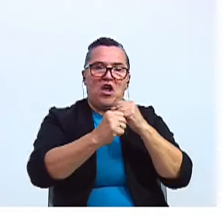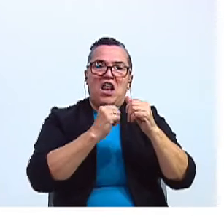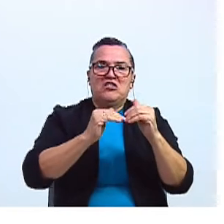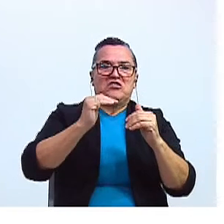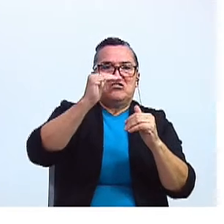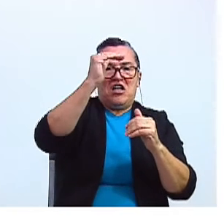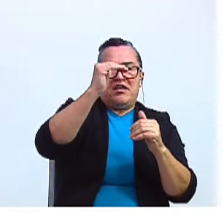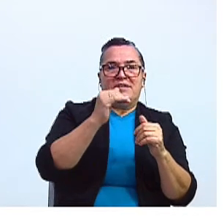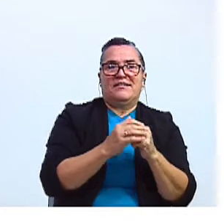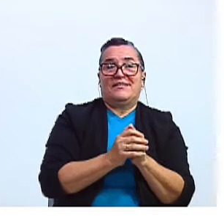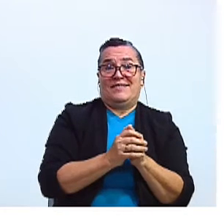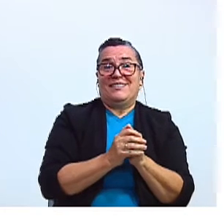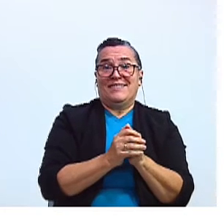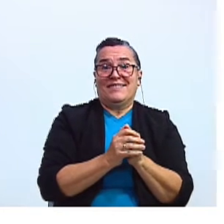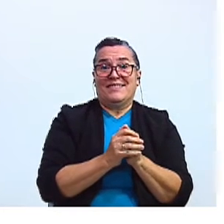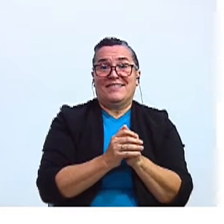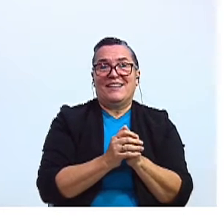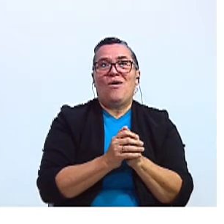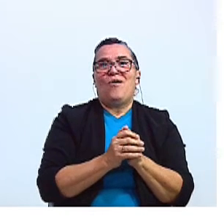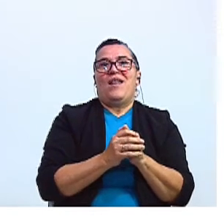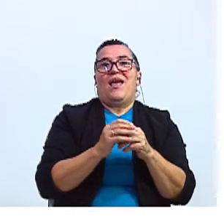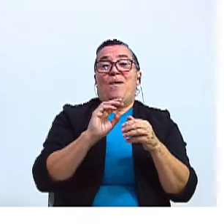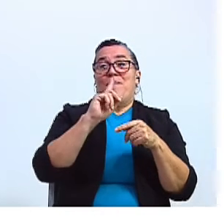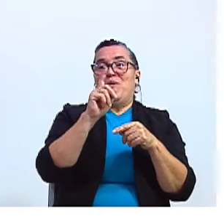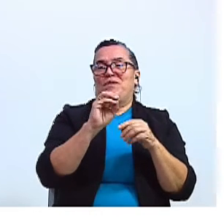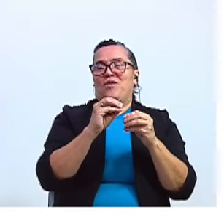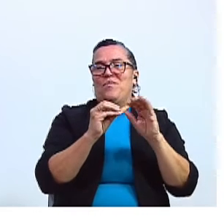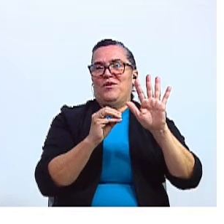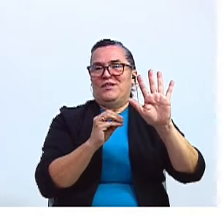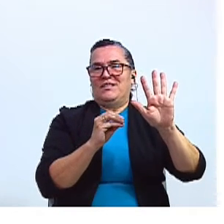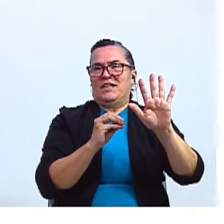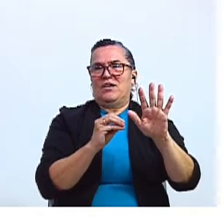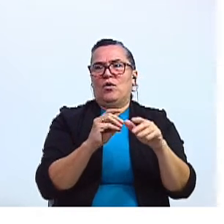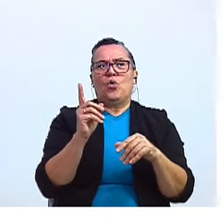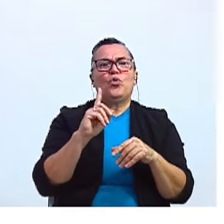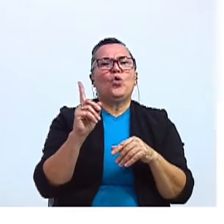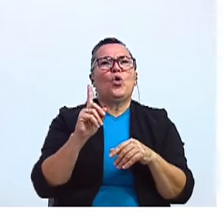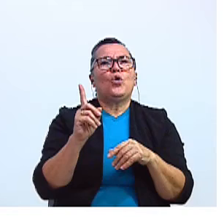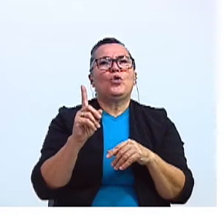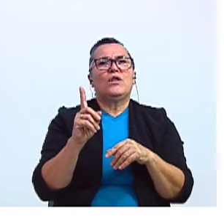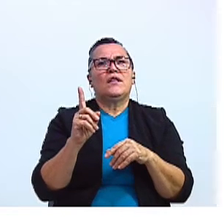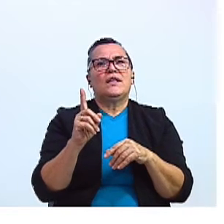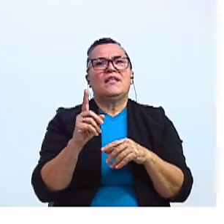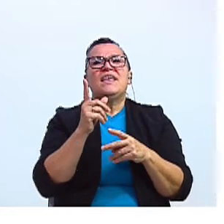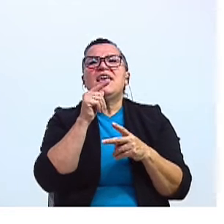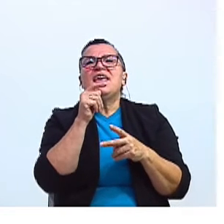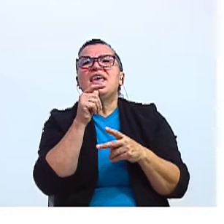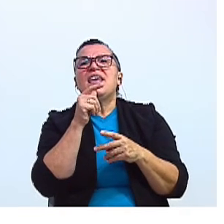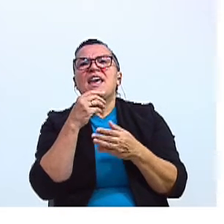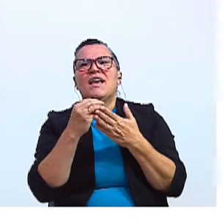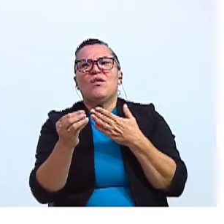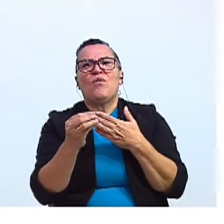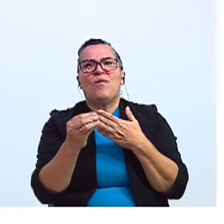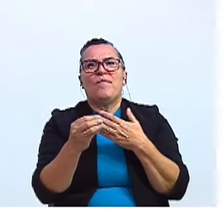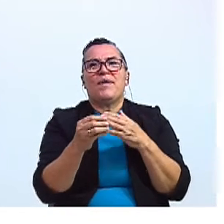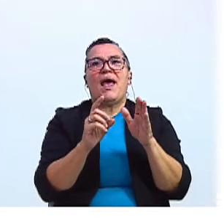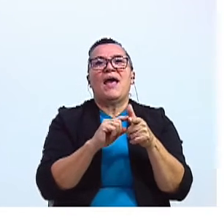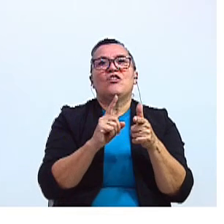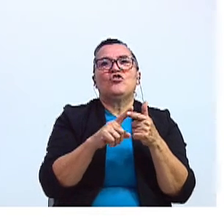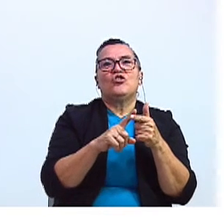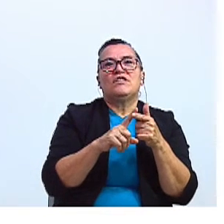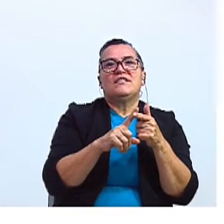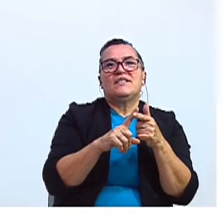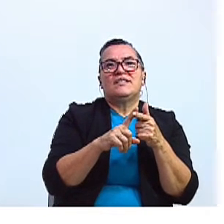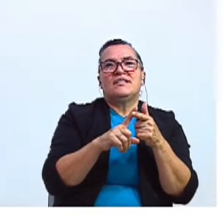Here we are answering question number 5. Where can you buy it and who should buy it, right? Then it is